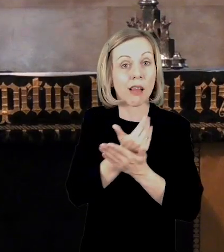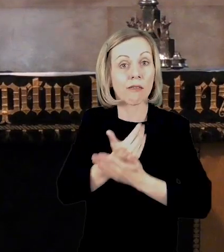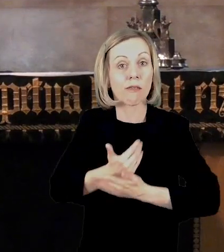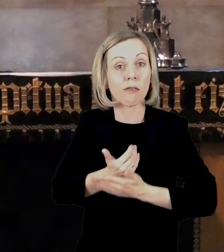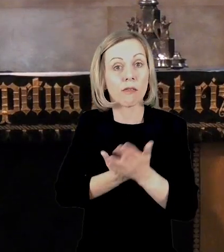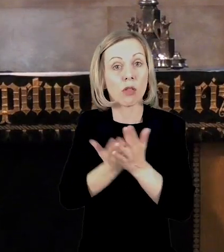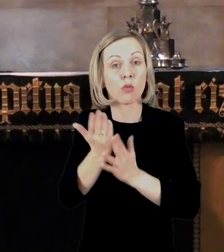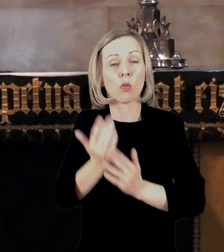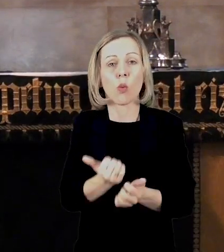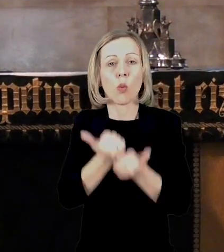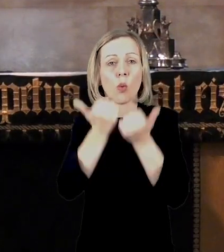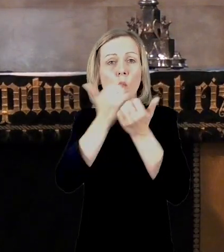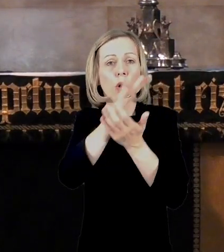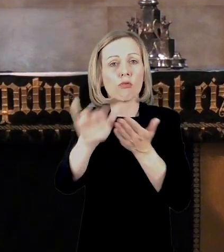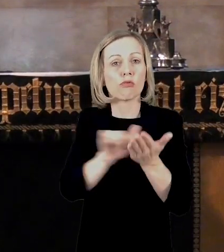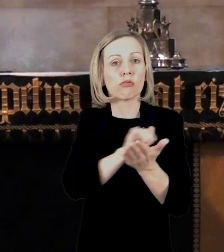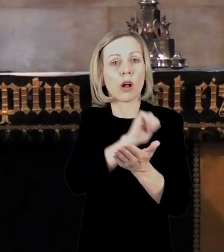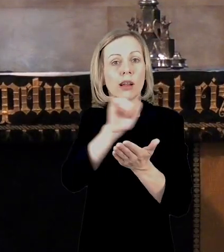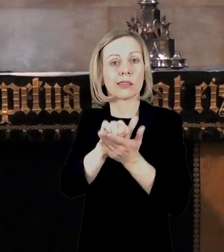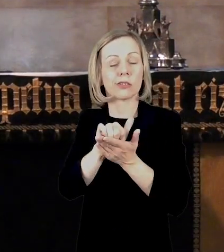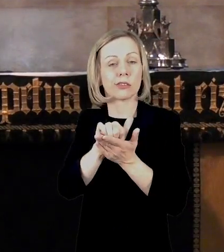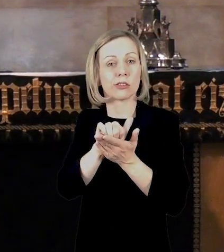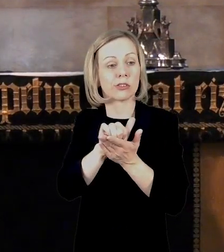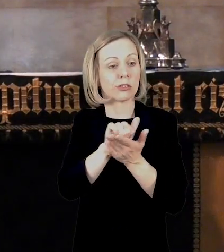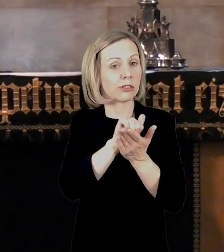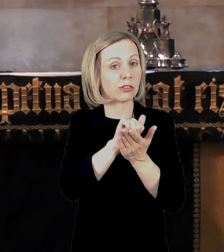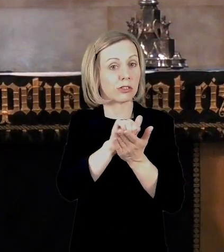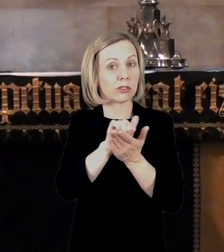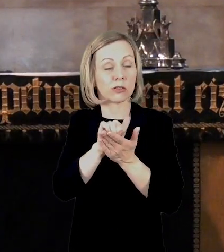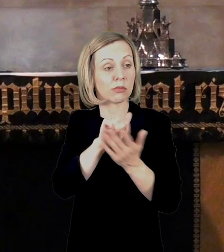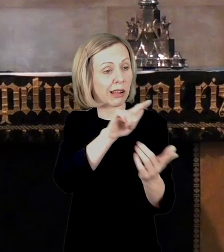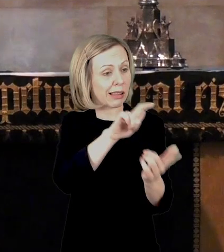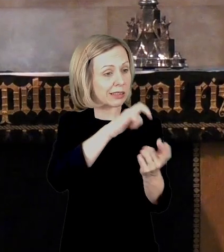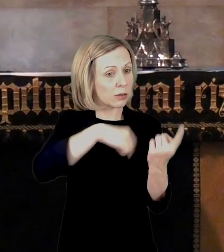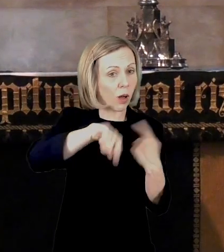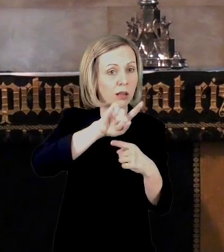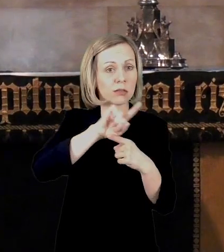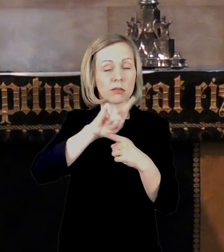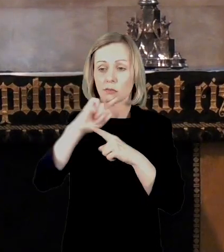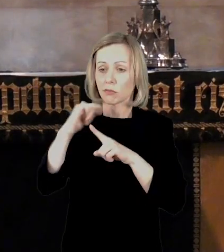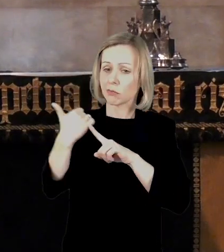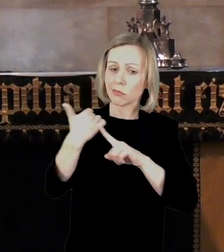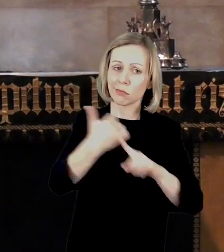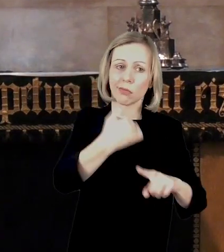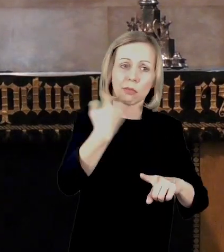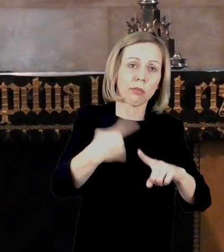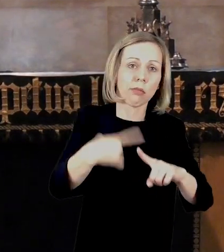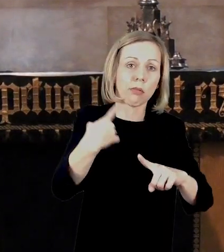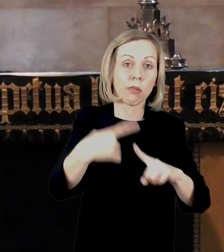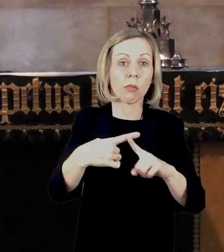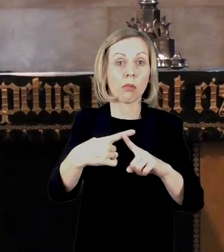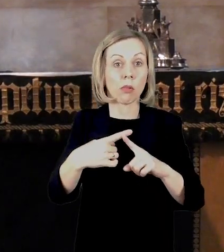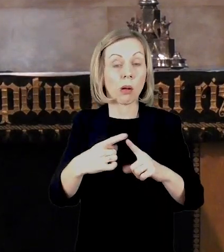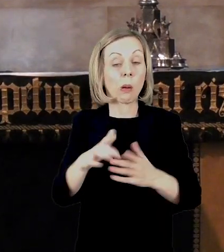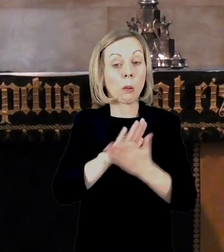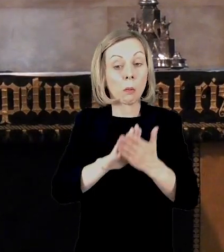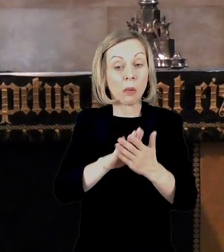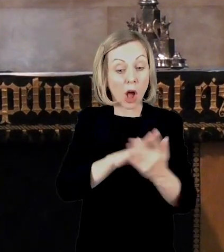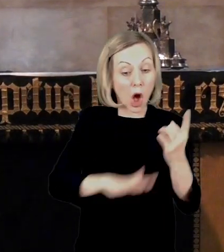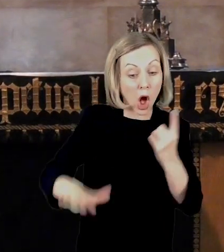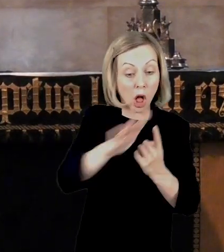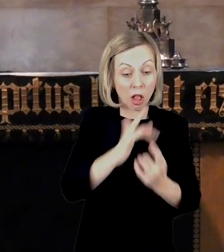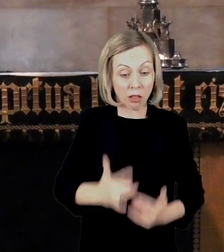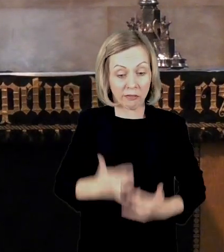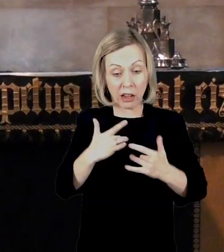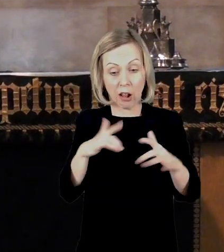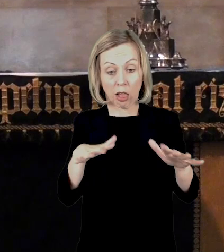righteousness. Incline your ear to us and make haste to help us, so that even though the earth be moved,